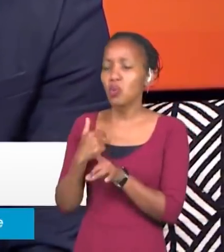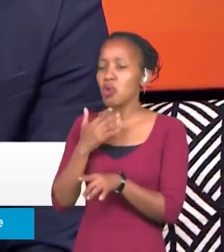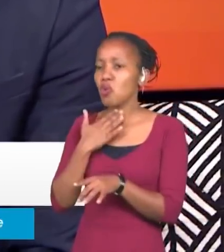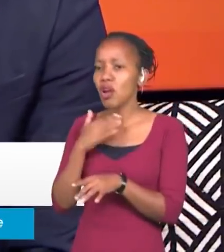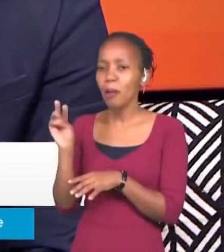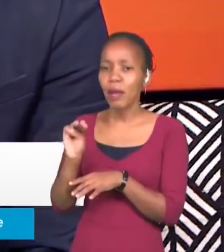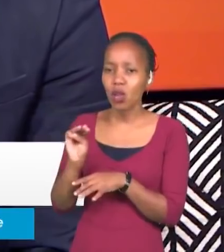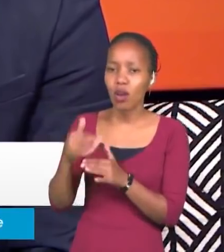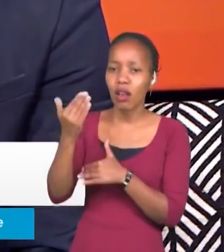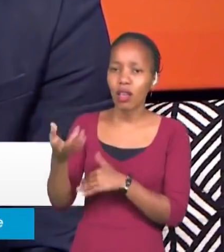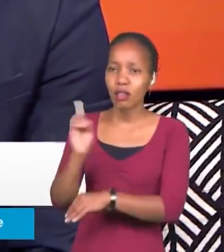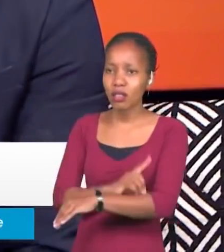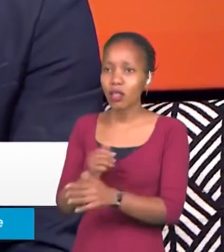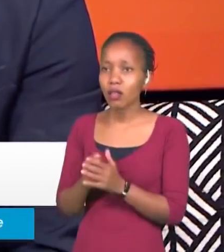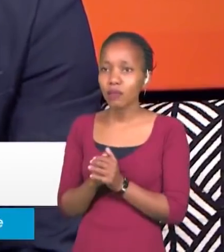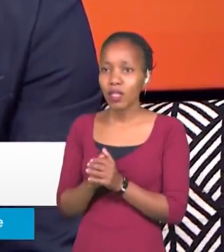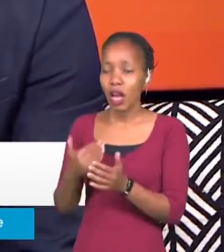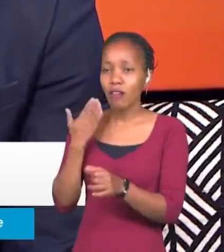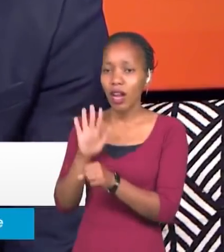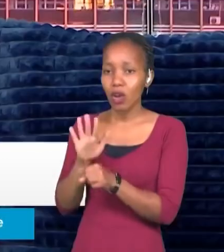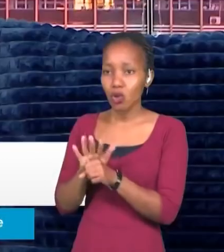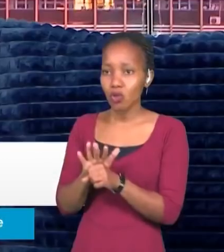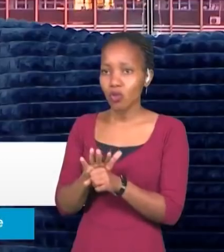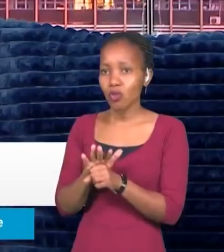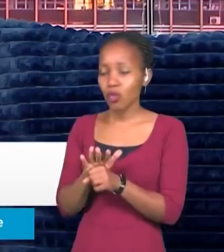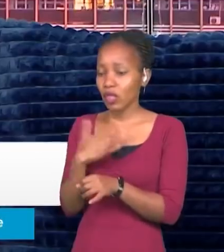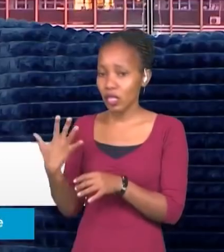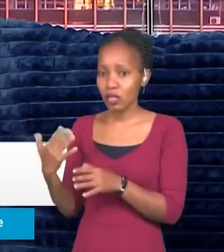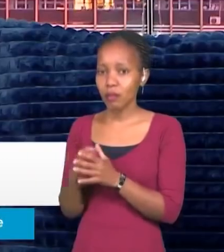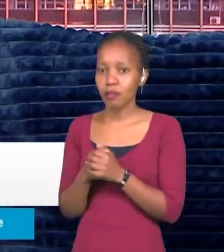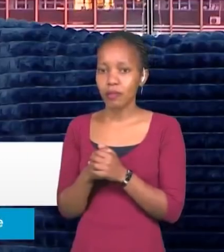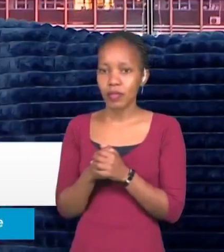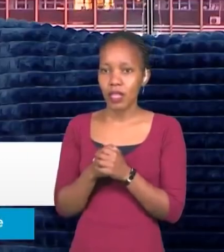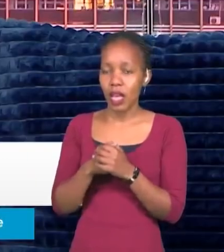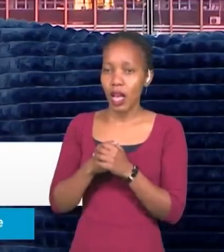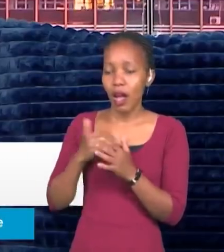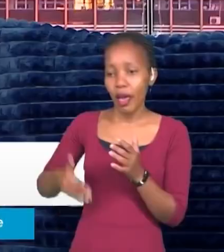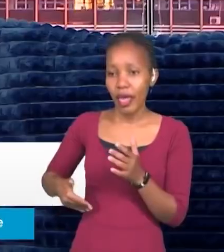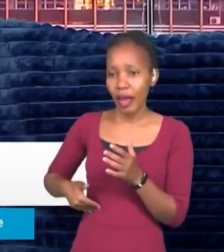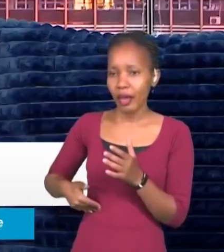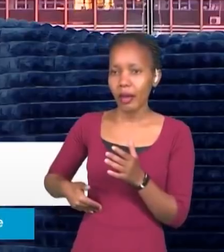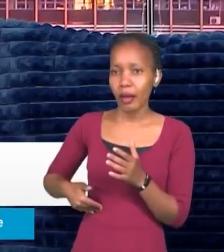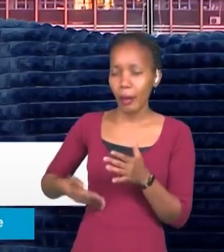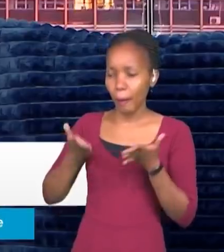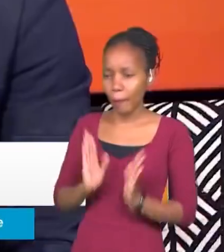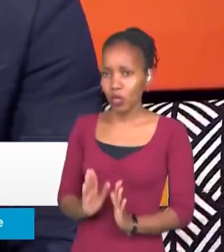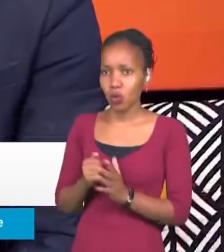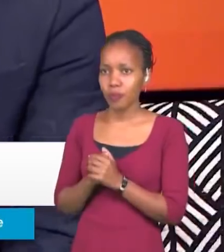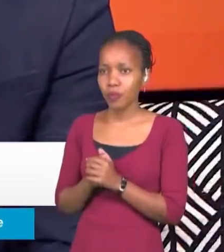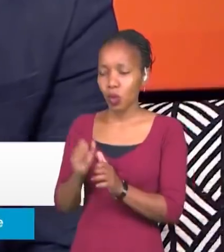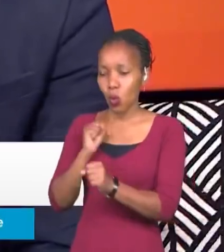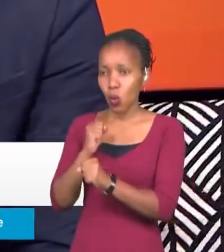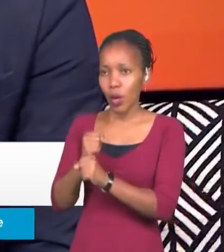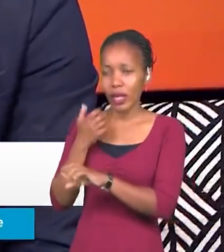next day. Mm-hmm. Wow, just a lot of that. Yes. A lot of stuff in maybe, mm, a young mind. Mm. The culture of working hard,